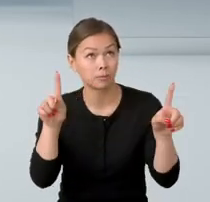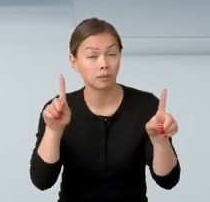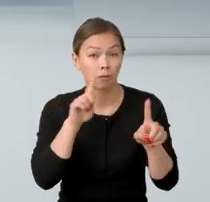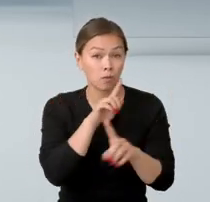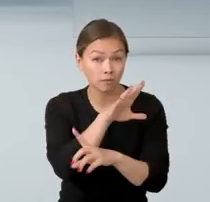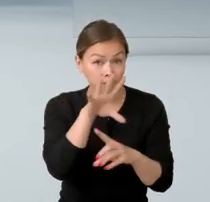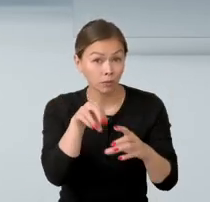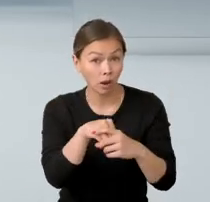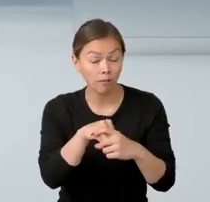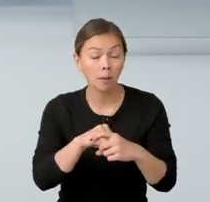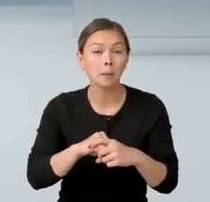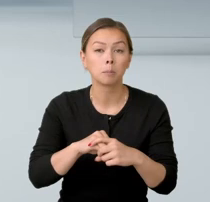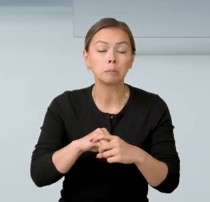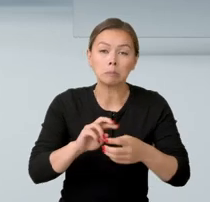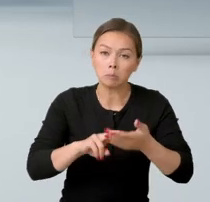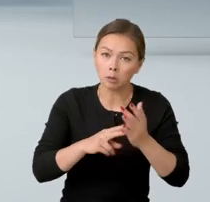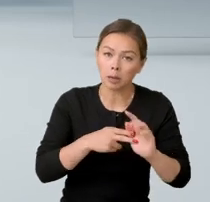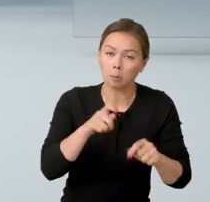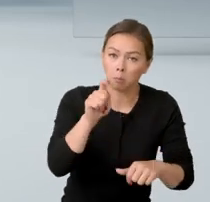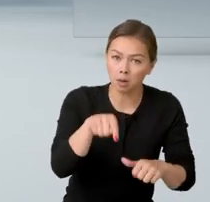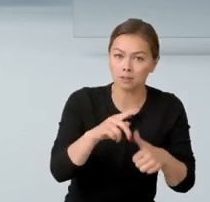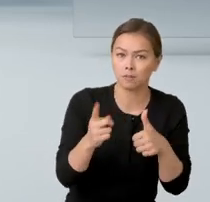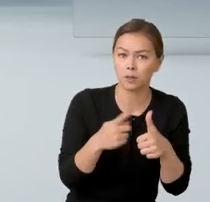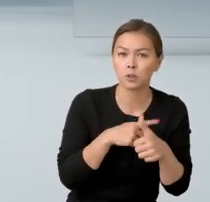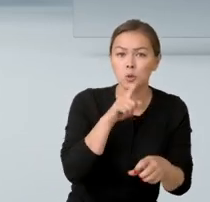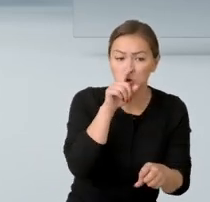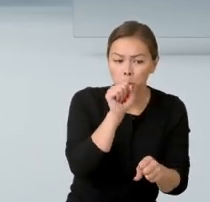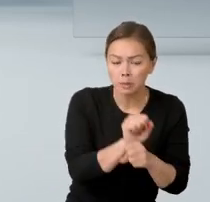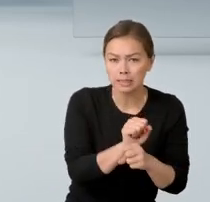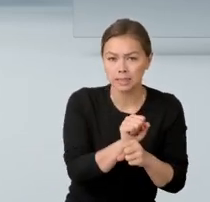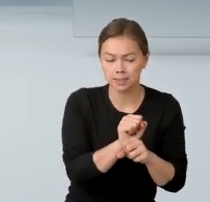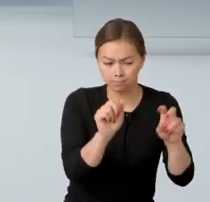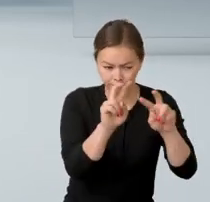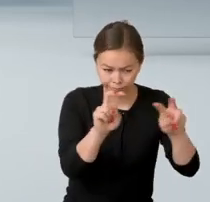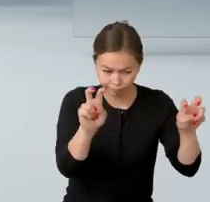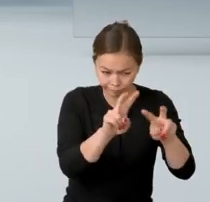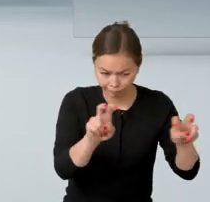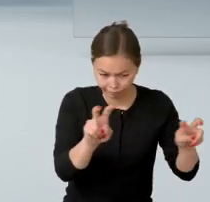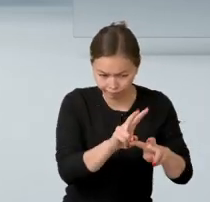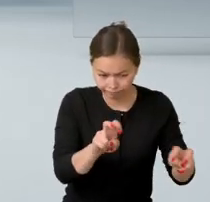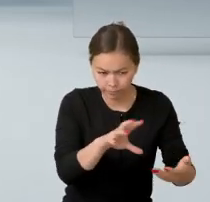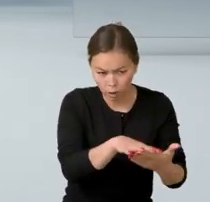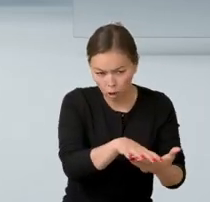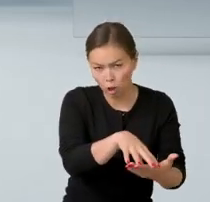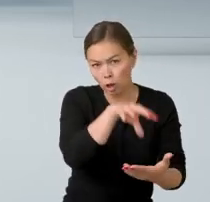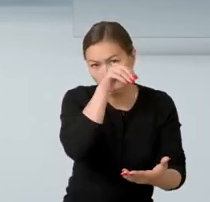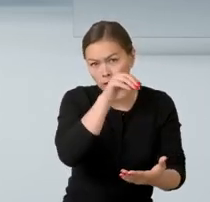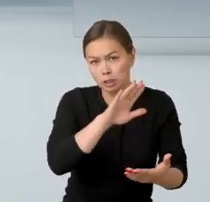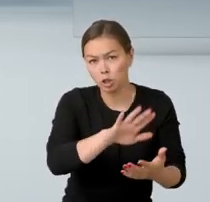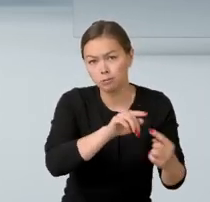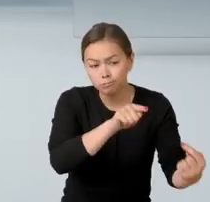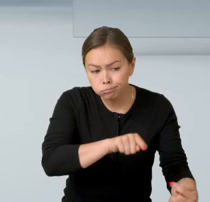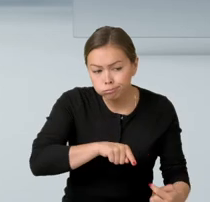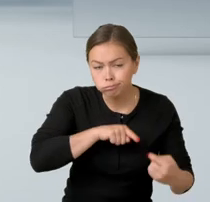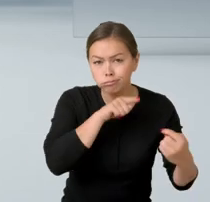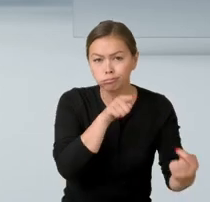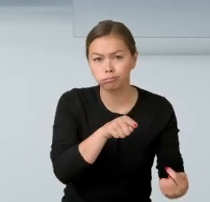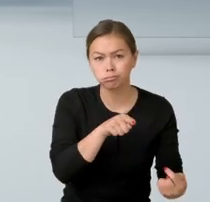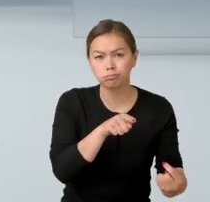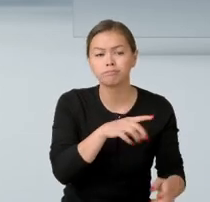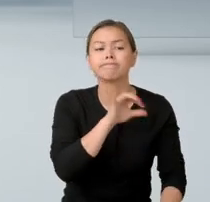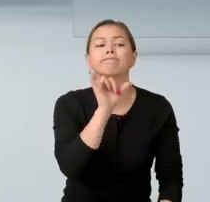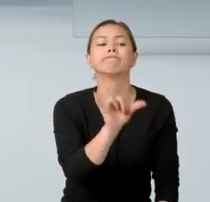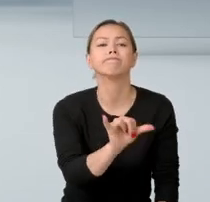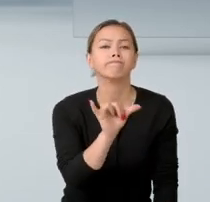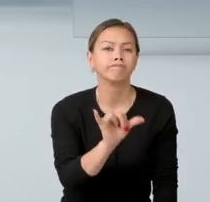of this engagement is to make sure we are actually learning and assessing correctly the pain points the